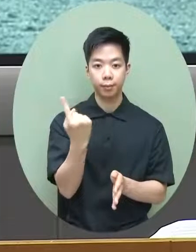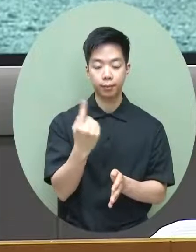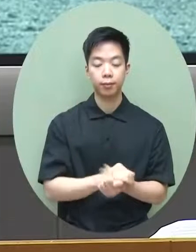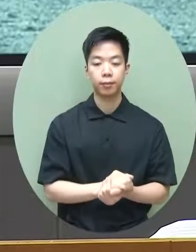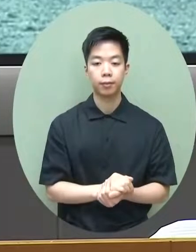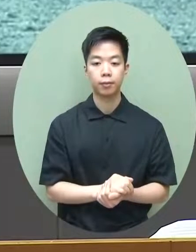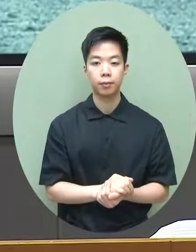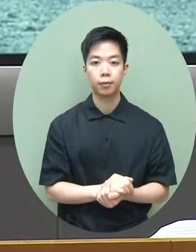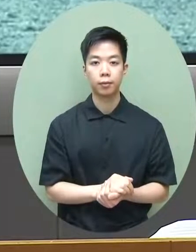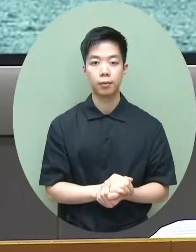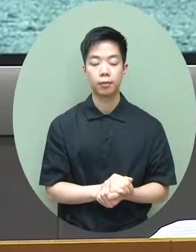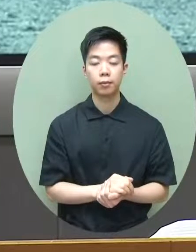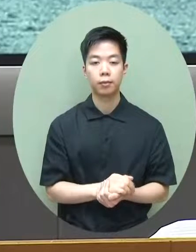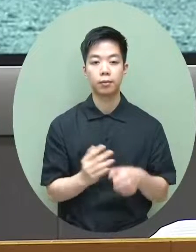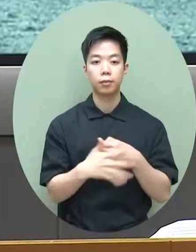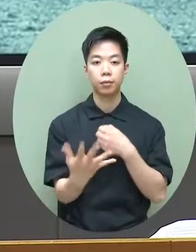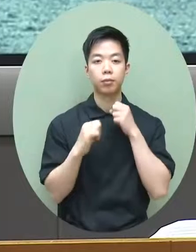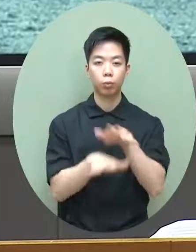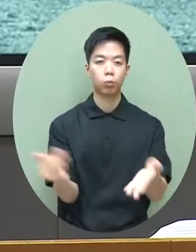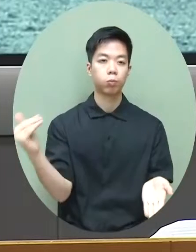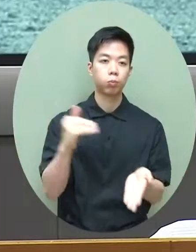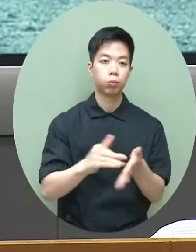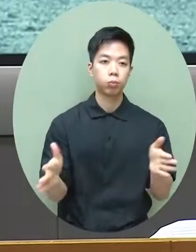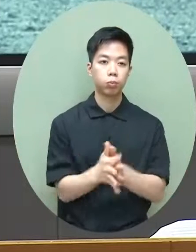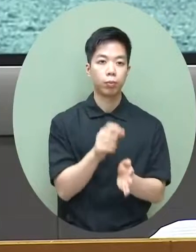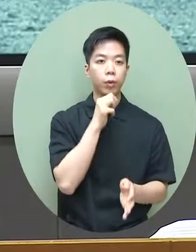431. Cumulatively, in the fifth wave,